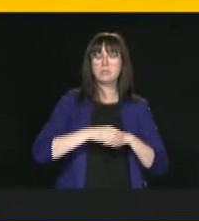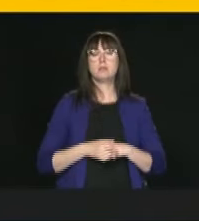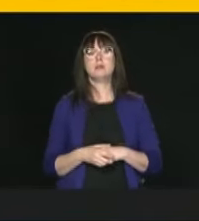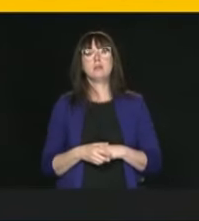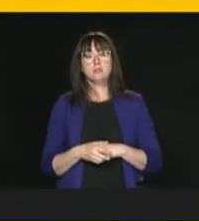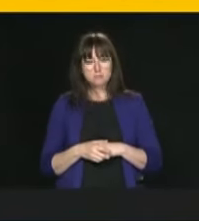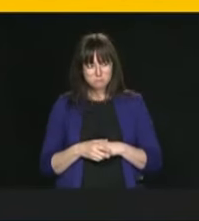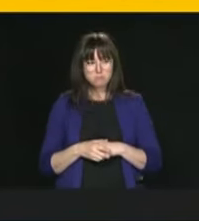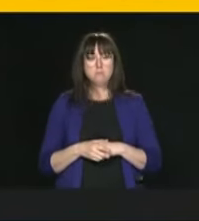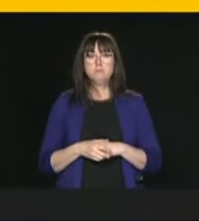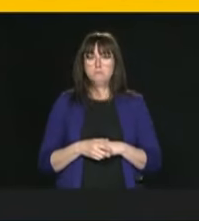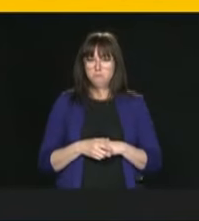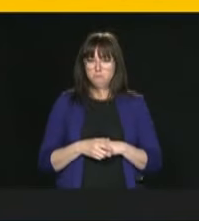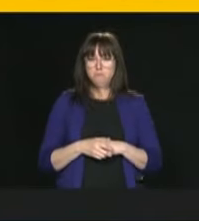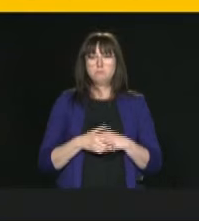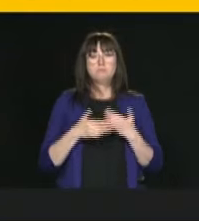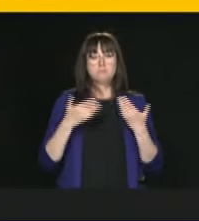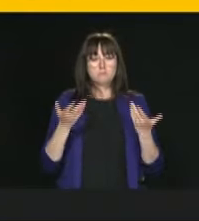also